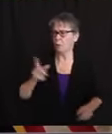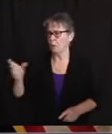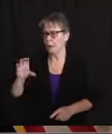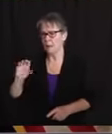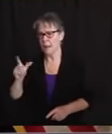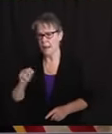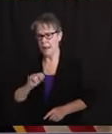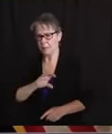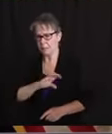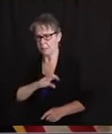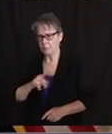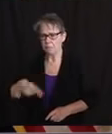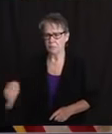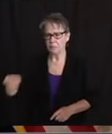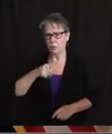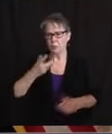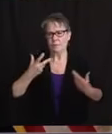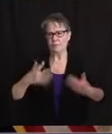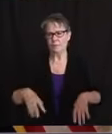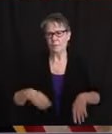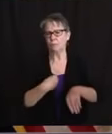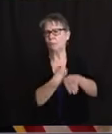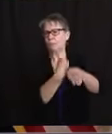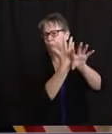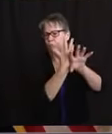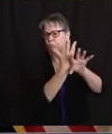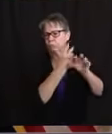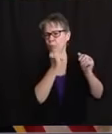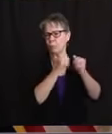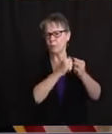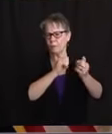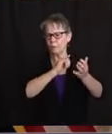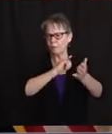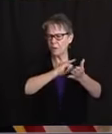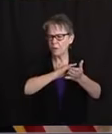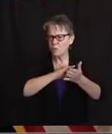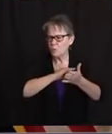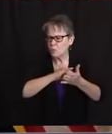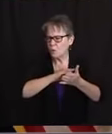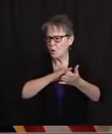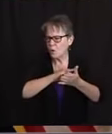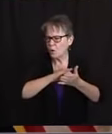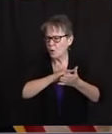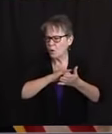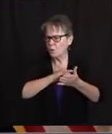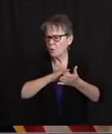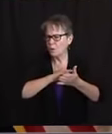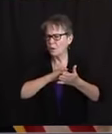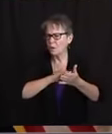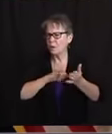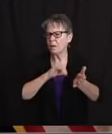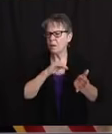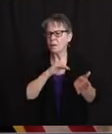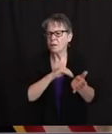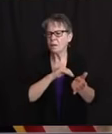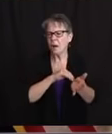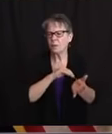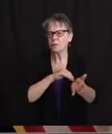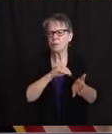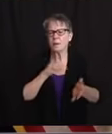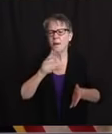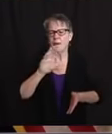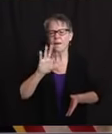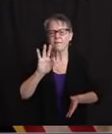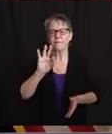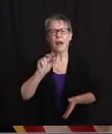I'm speaking out of school, was asked about, there was a discussion that we were a part of as well about second wave,